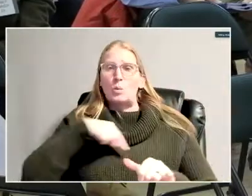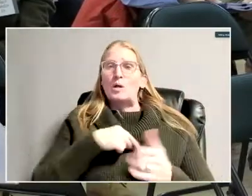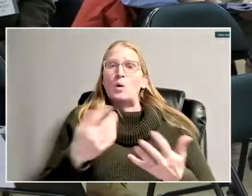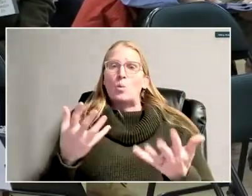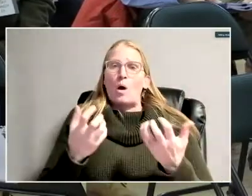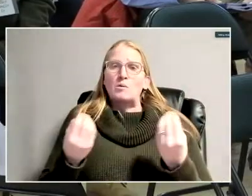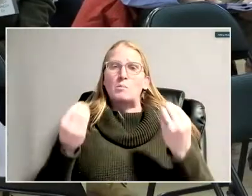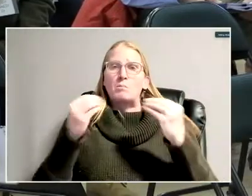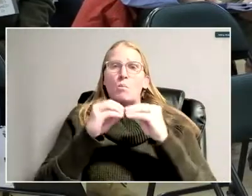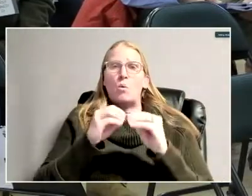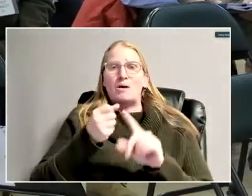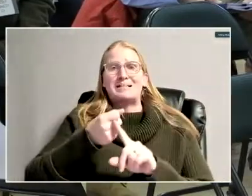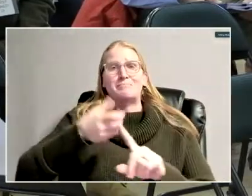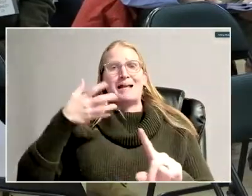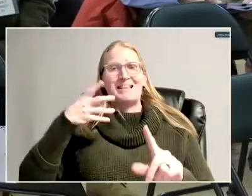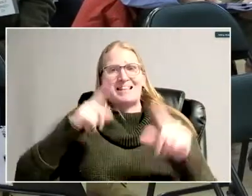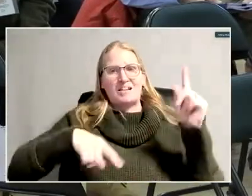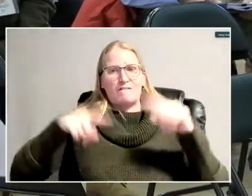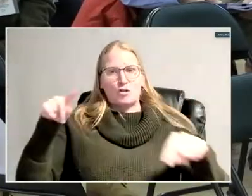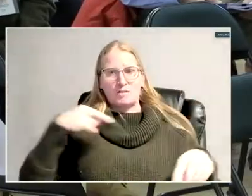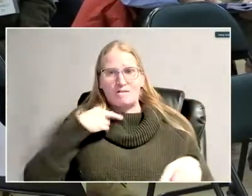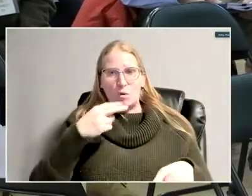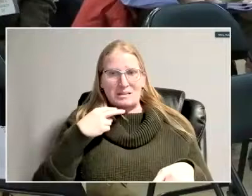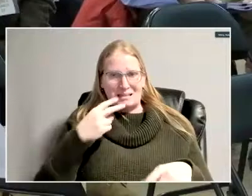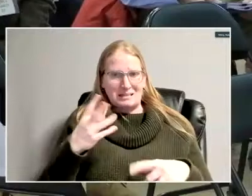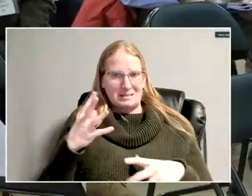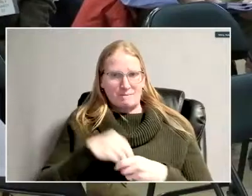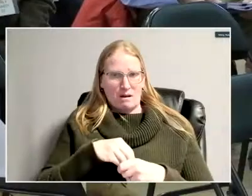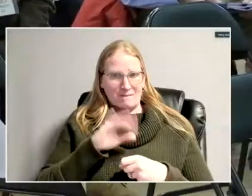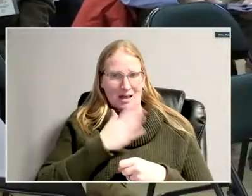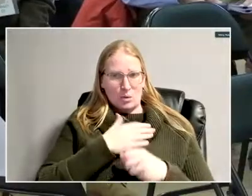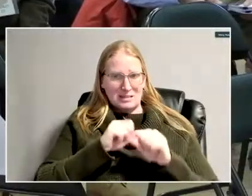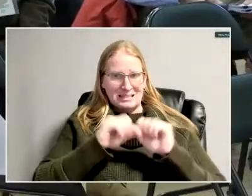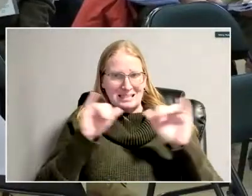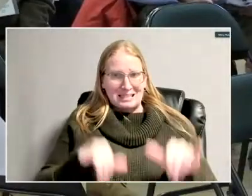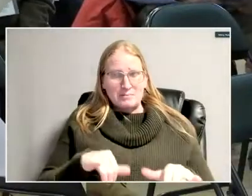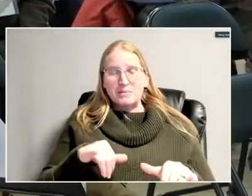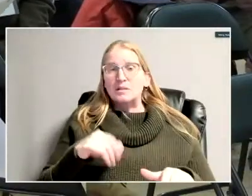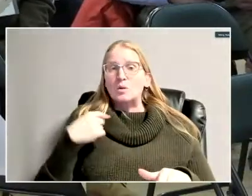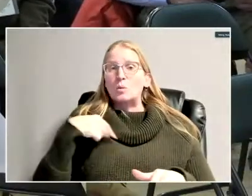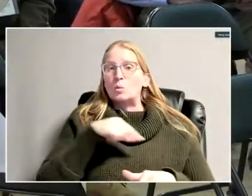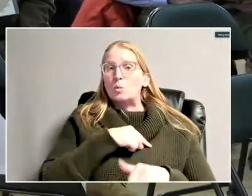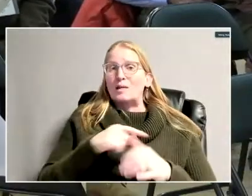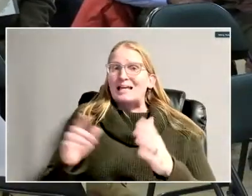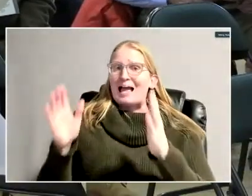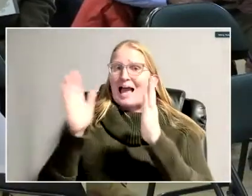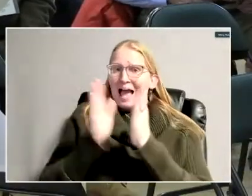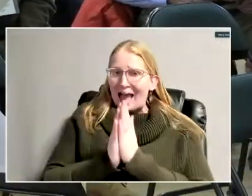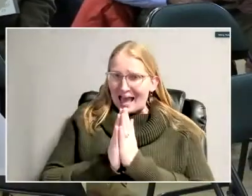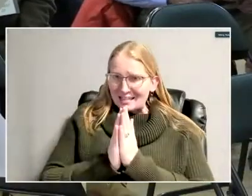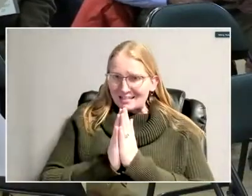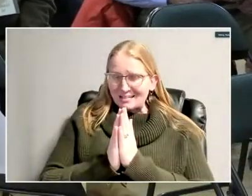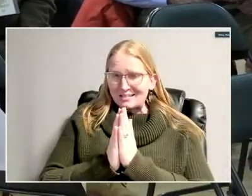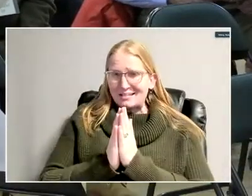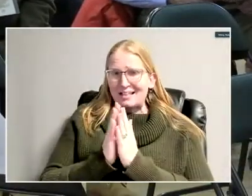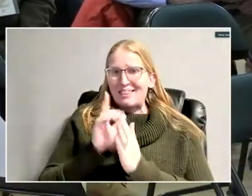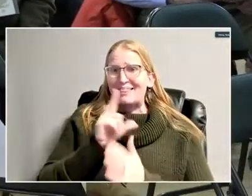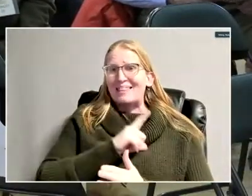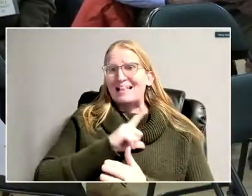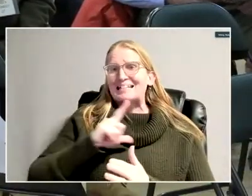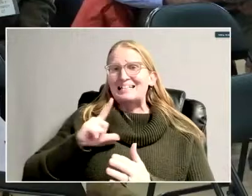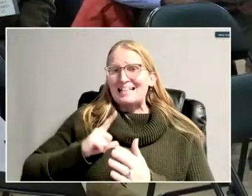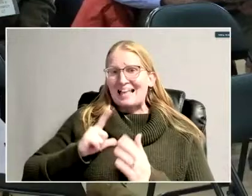represented given the urgent need we ask that the legislative that the legislature commission this